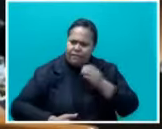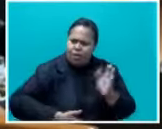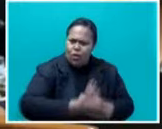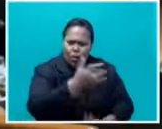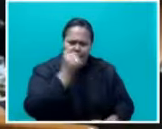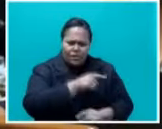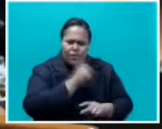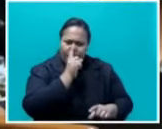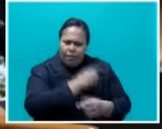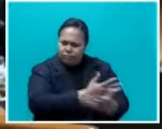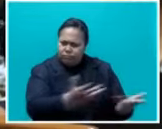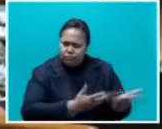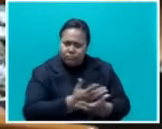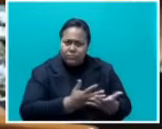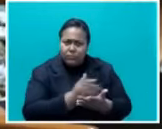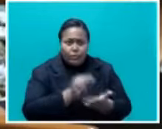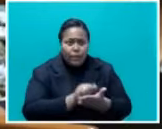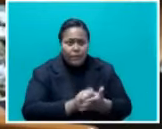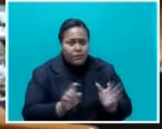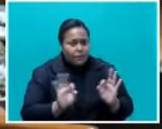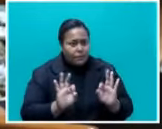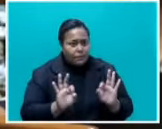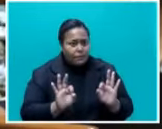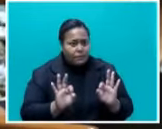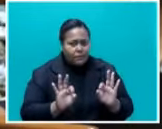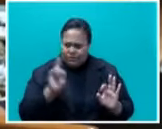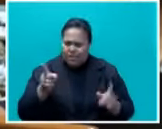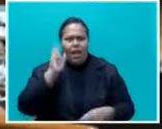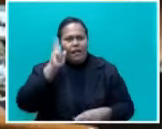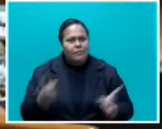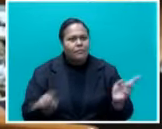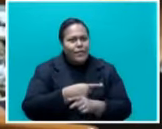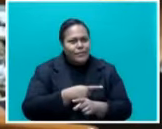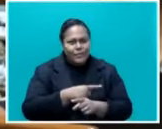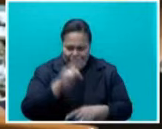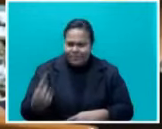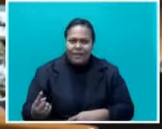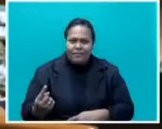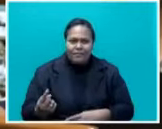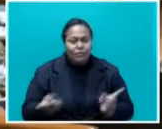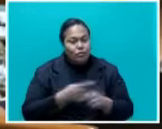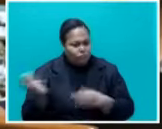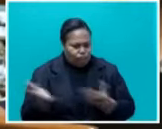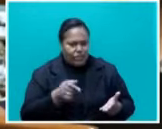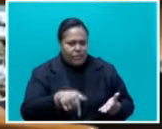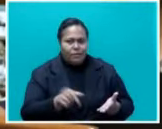considered view about, what the changes should be, they are rushing it again. They are rushing it again. I mean,